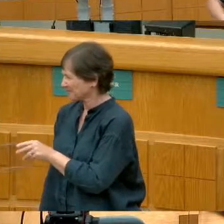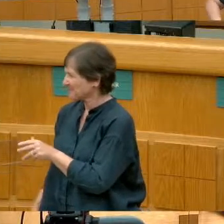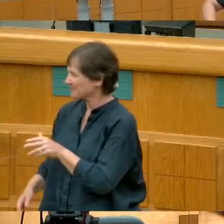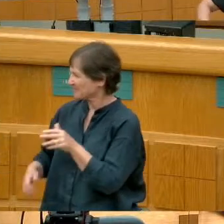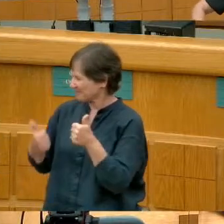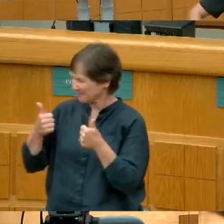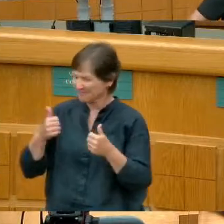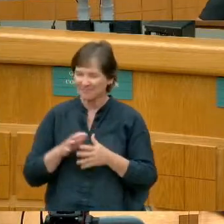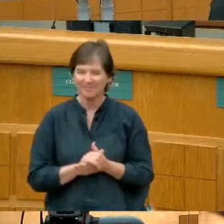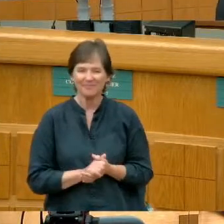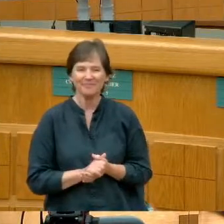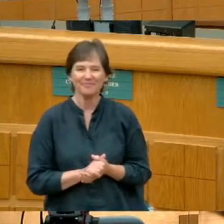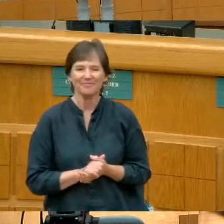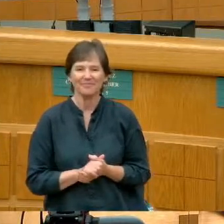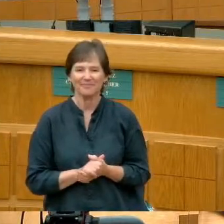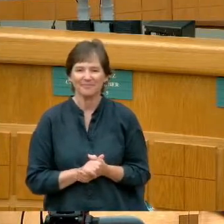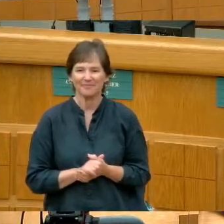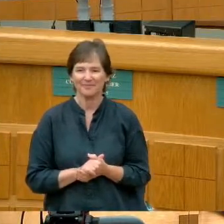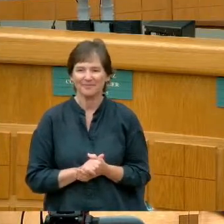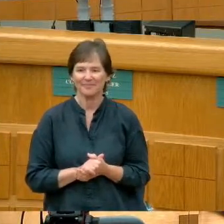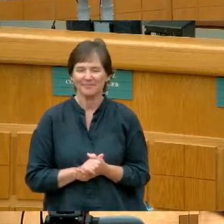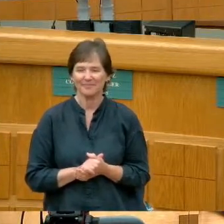Thank you.